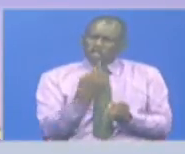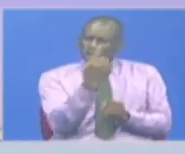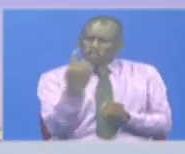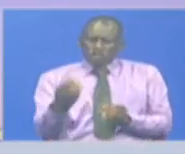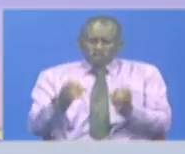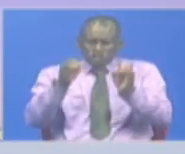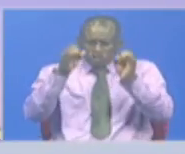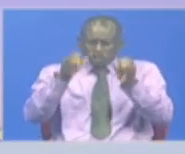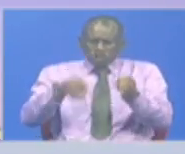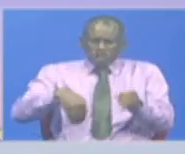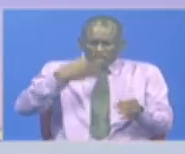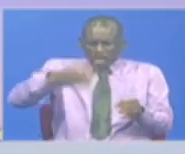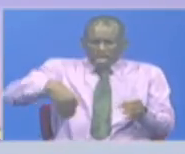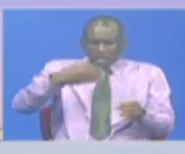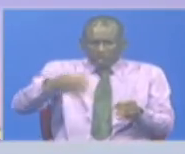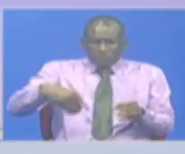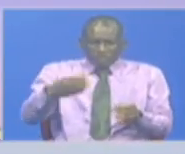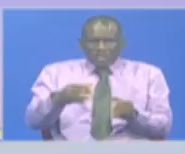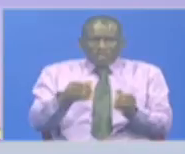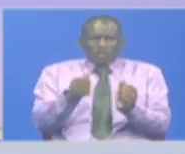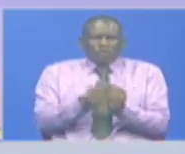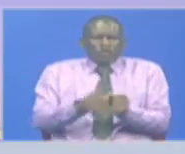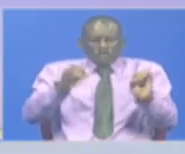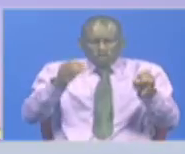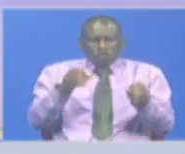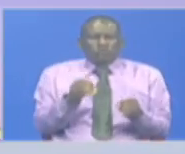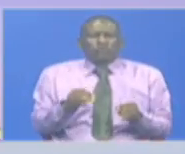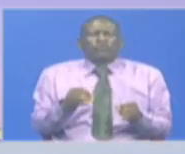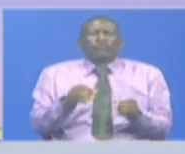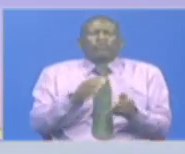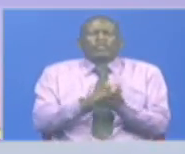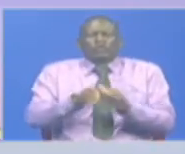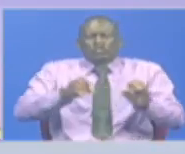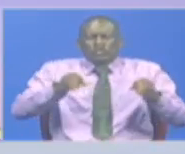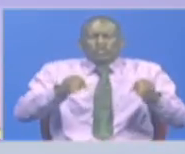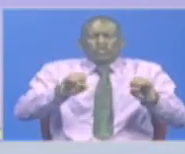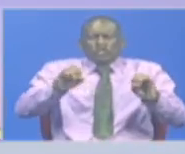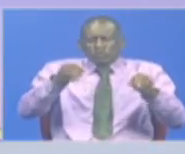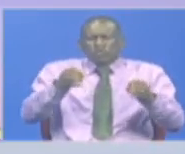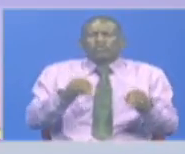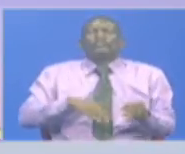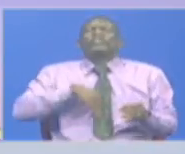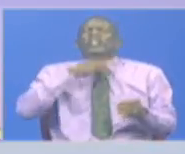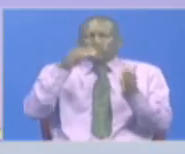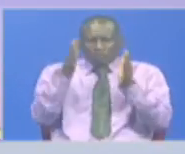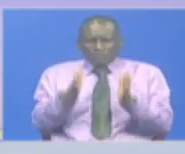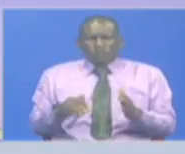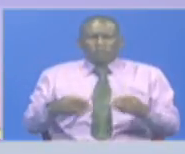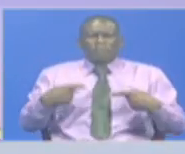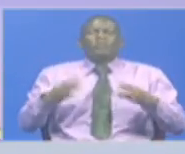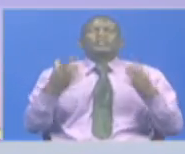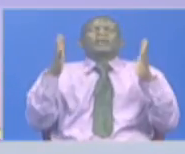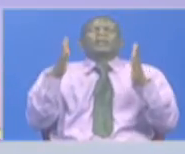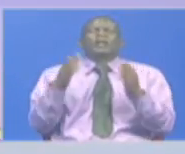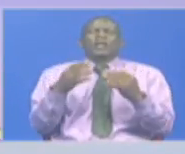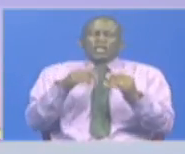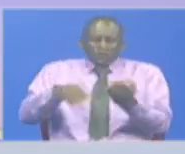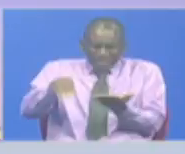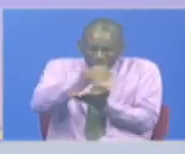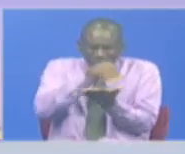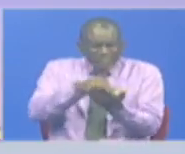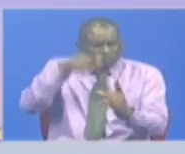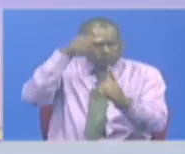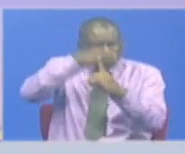dawn without the unfortunate news of loss of life is celebrated. at the center of the war against an enemy